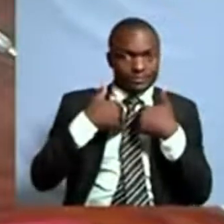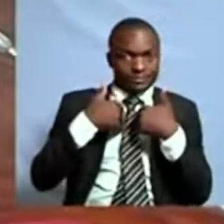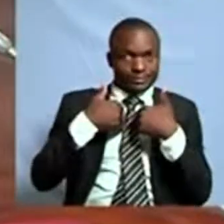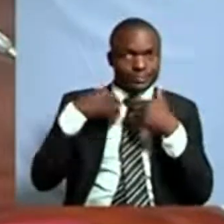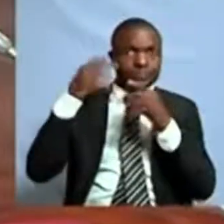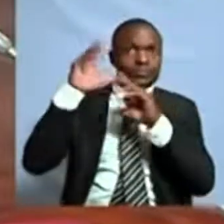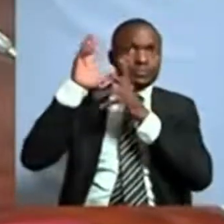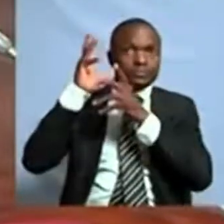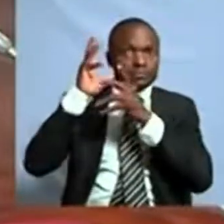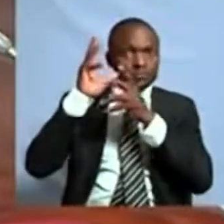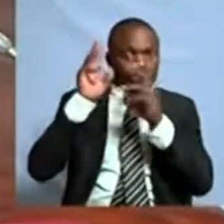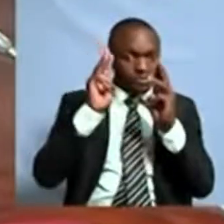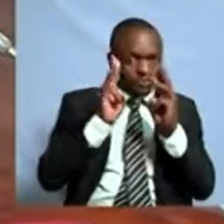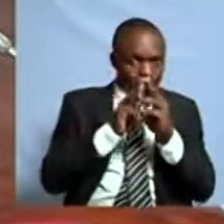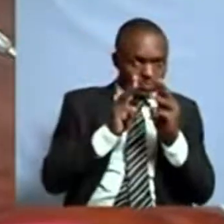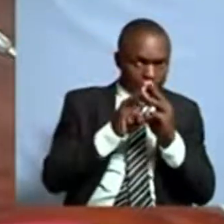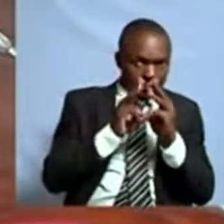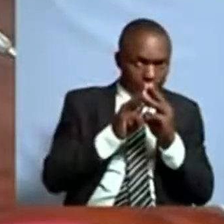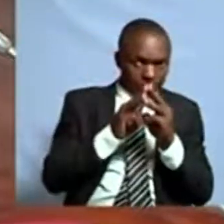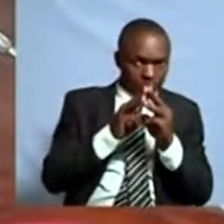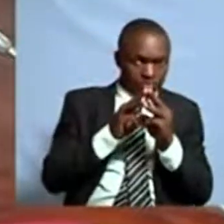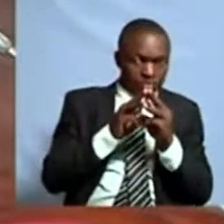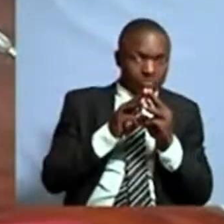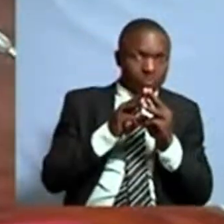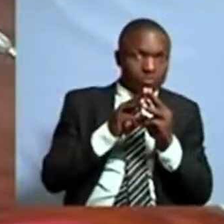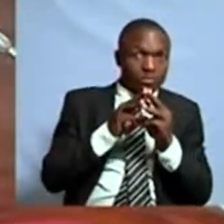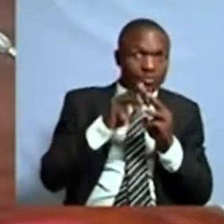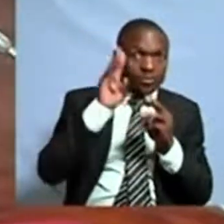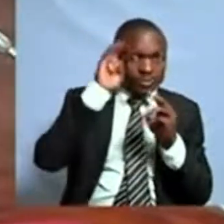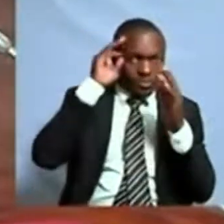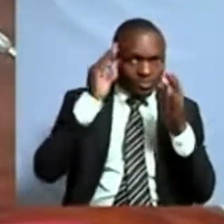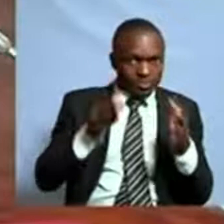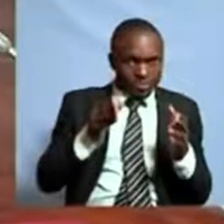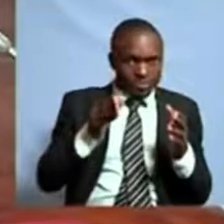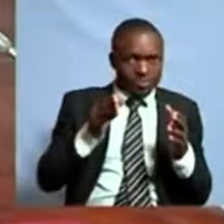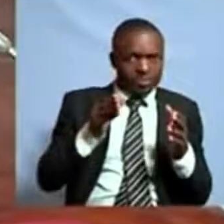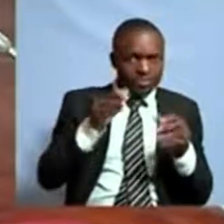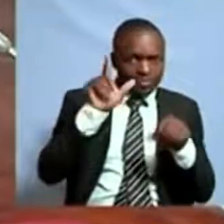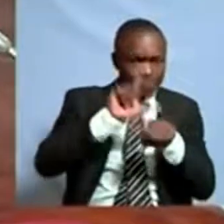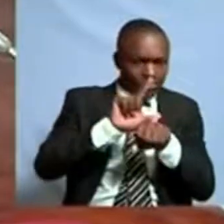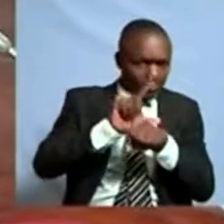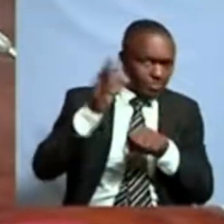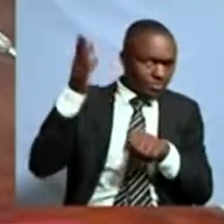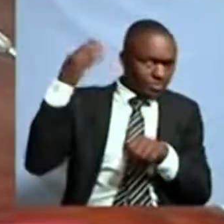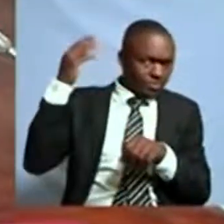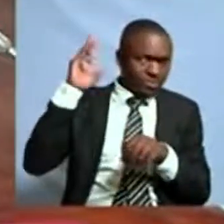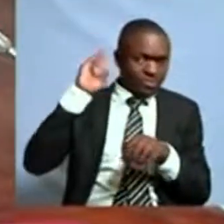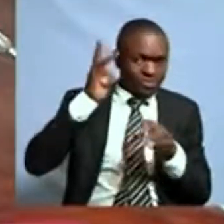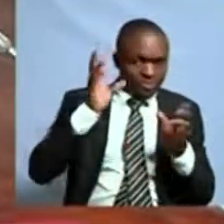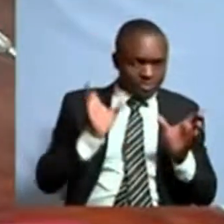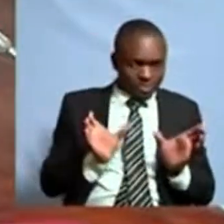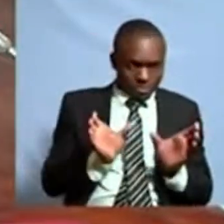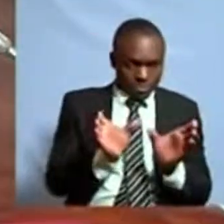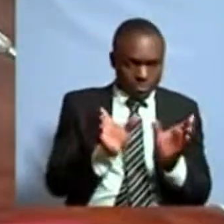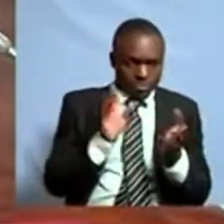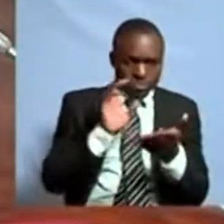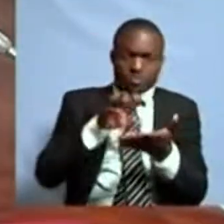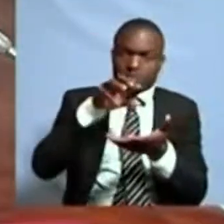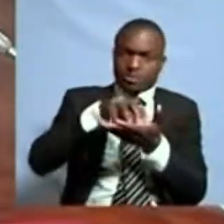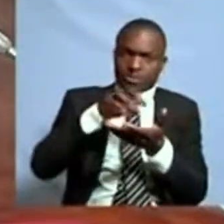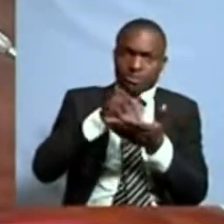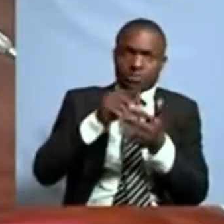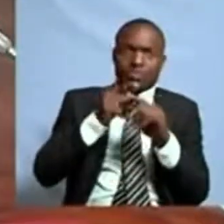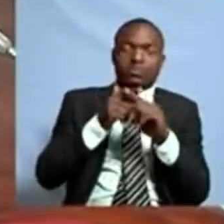that the minister responsible for labor then was going to actually push this matter forward, but